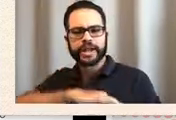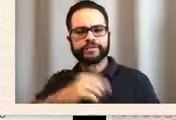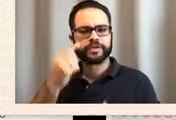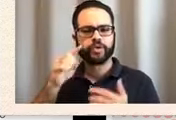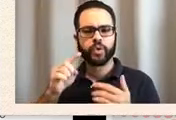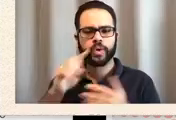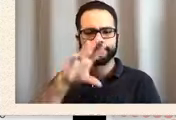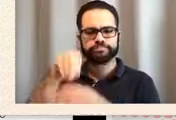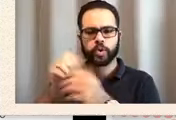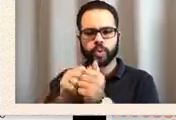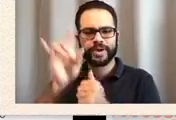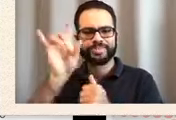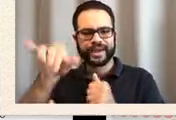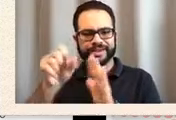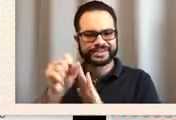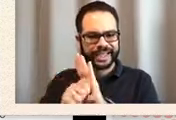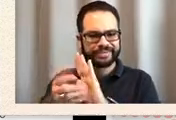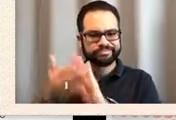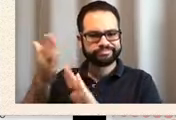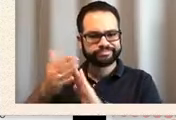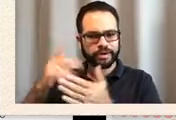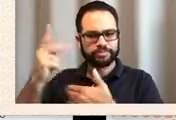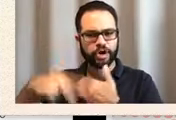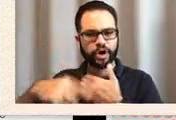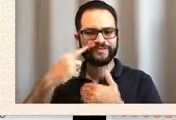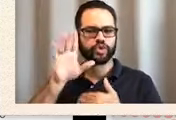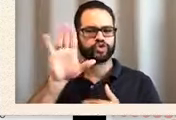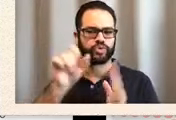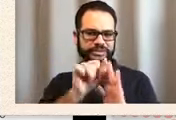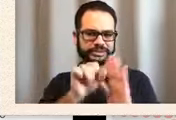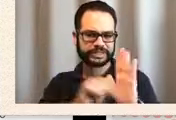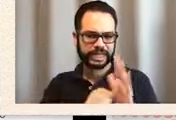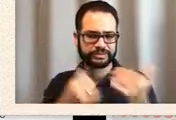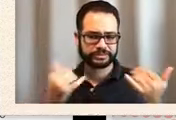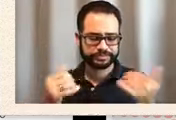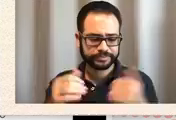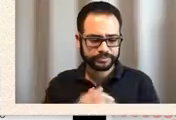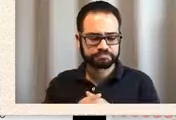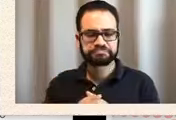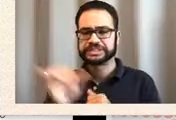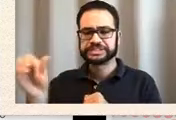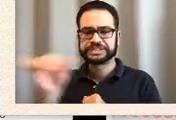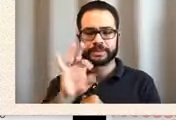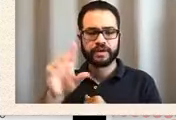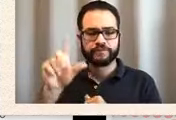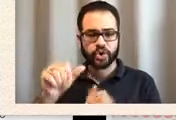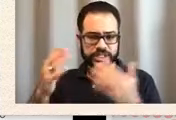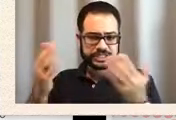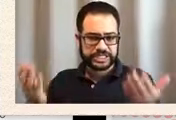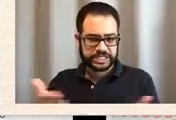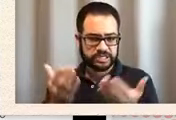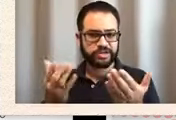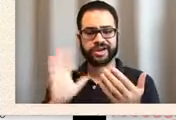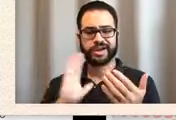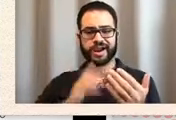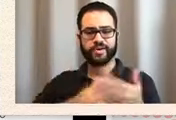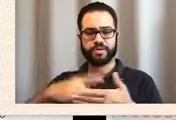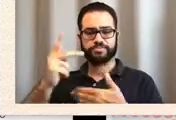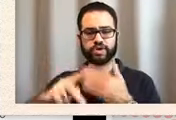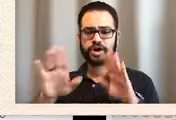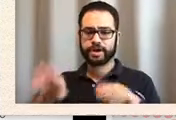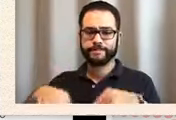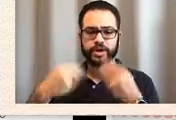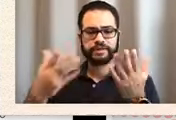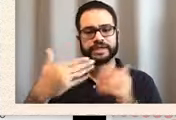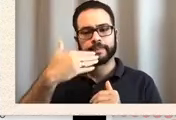of that state-run program for the state you're in. Just as Florida's ABLE United program provides the best value